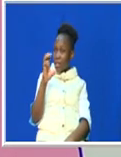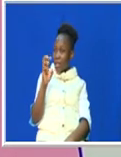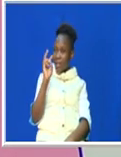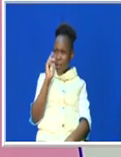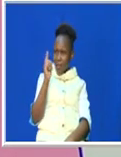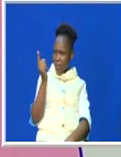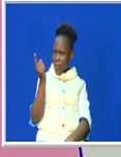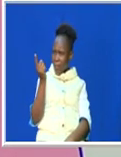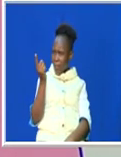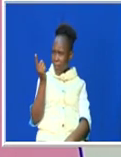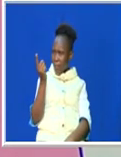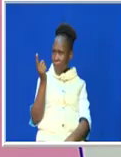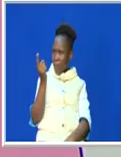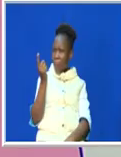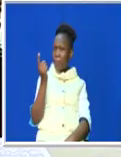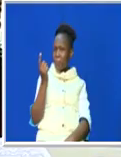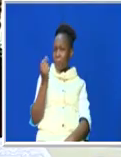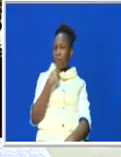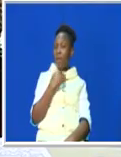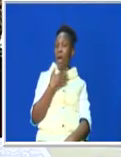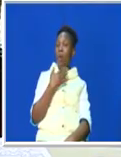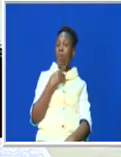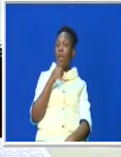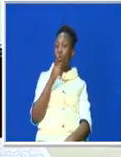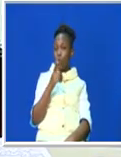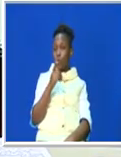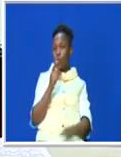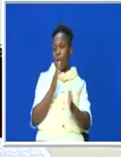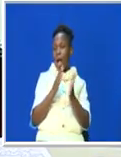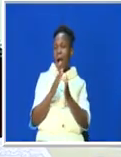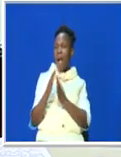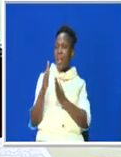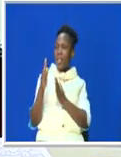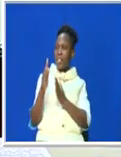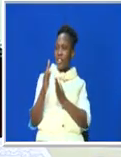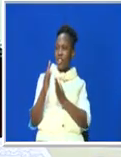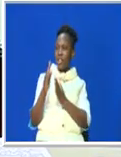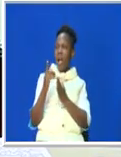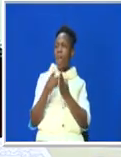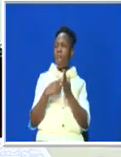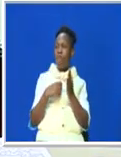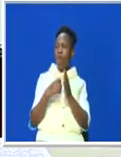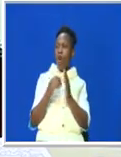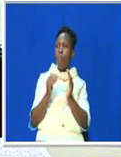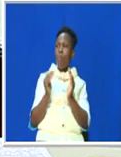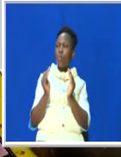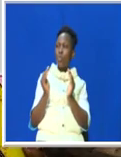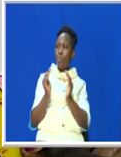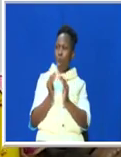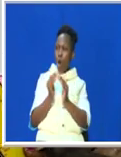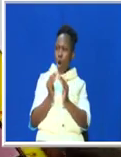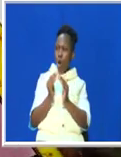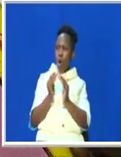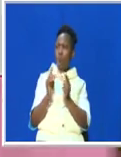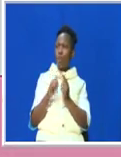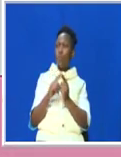I want you to arrange the strips from the